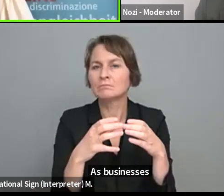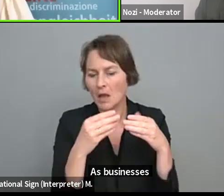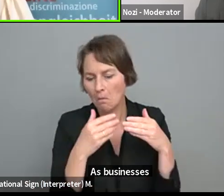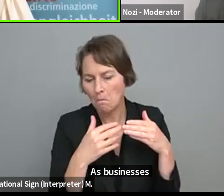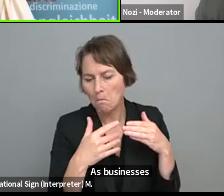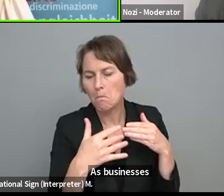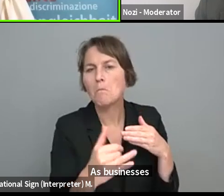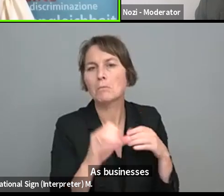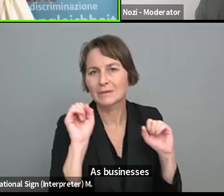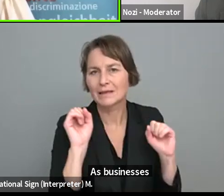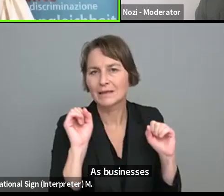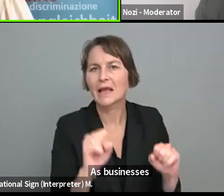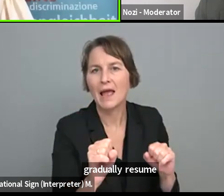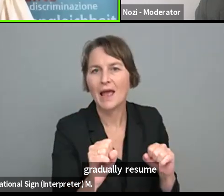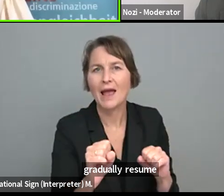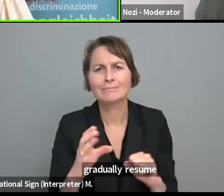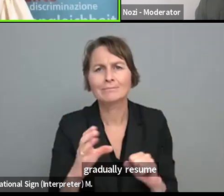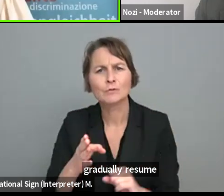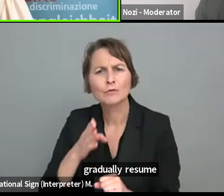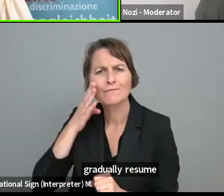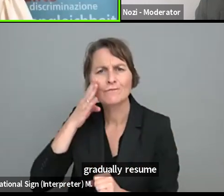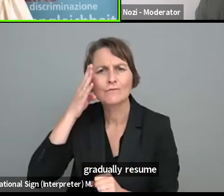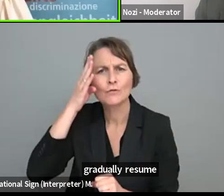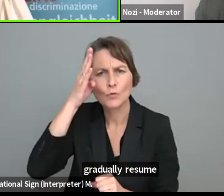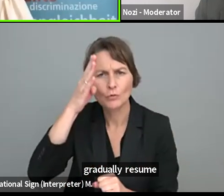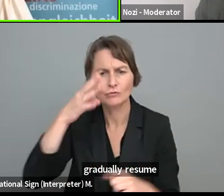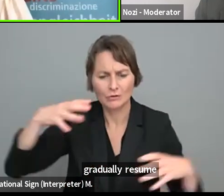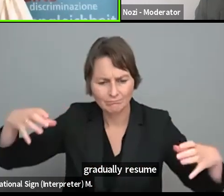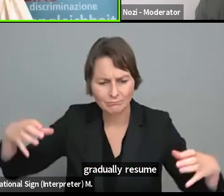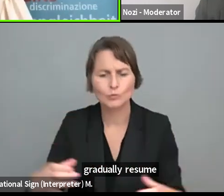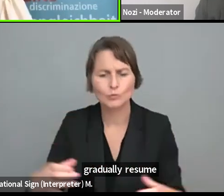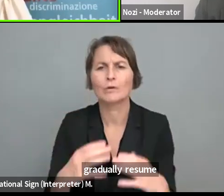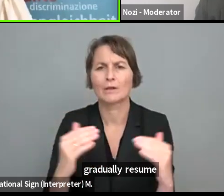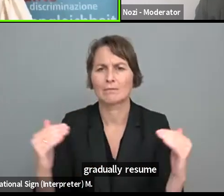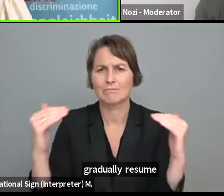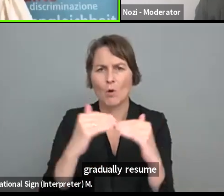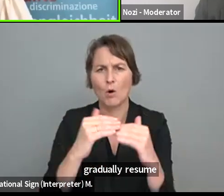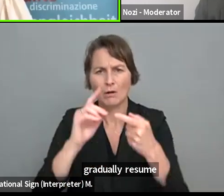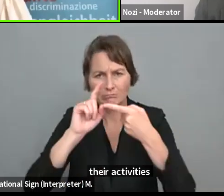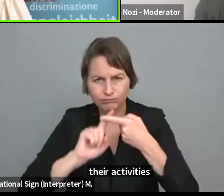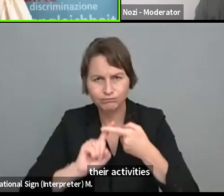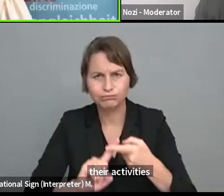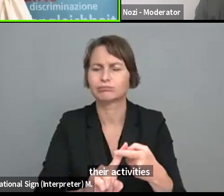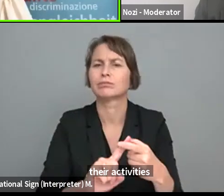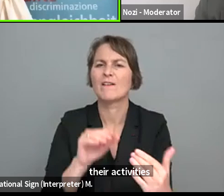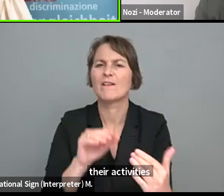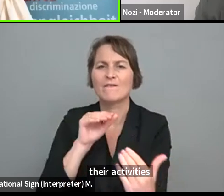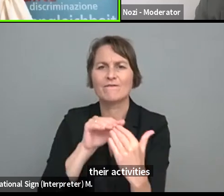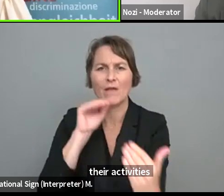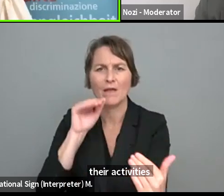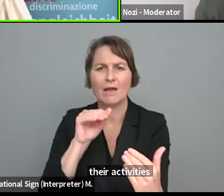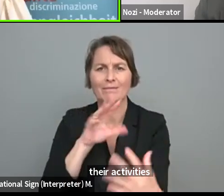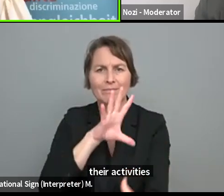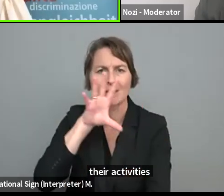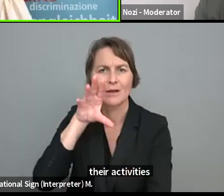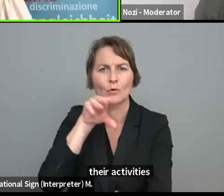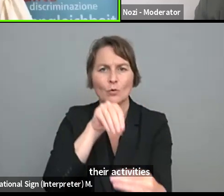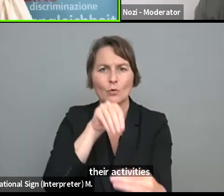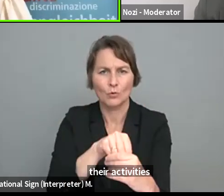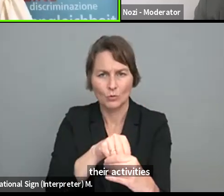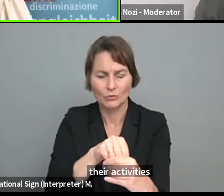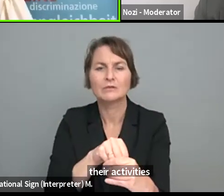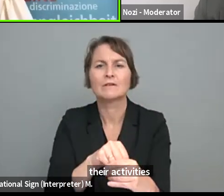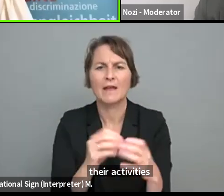back a more sustainable, fair, inclusive, and secure world of